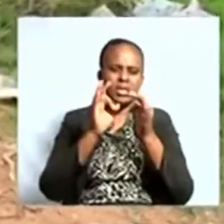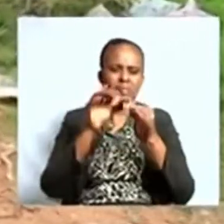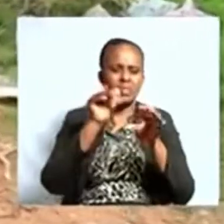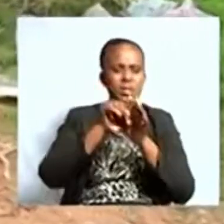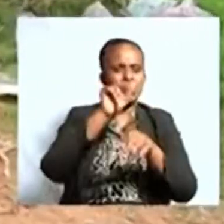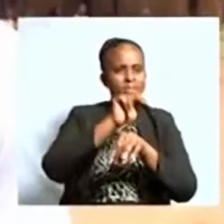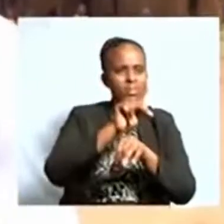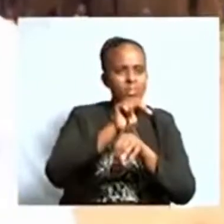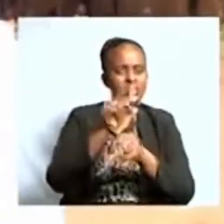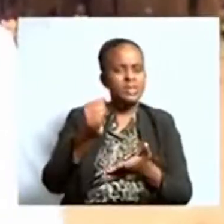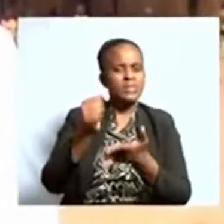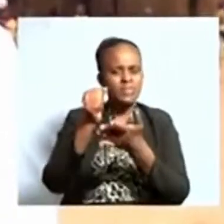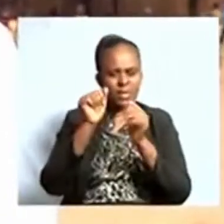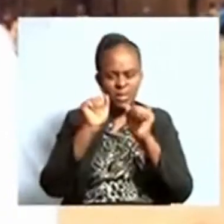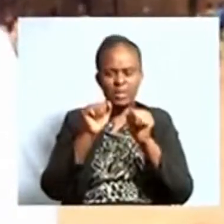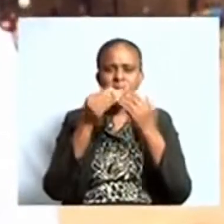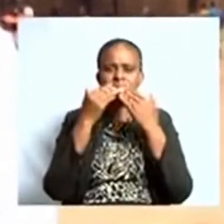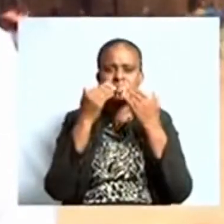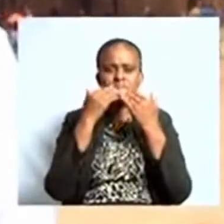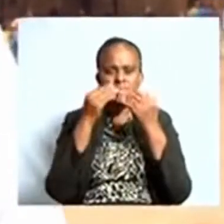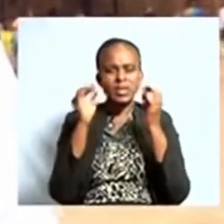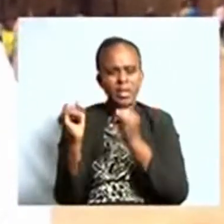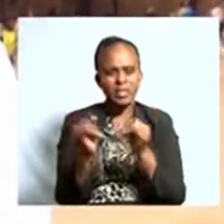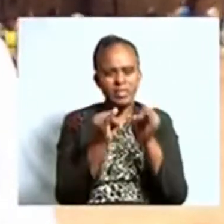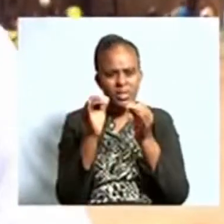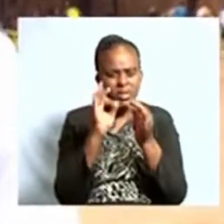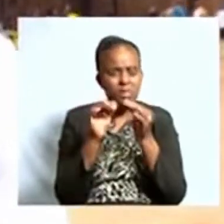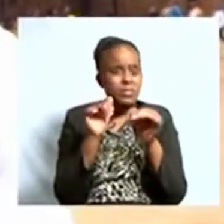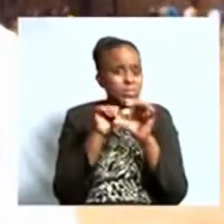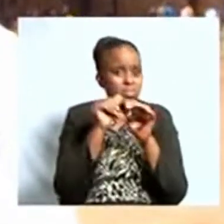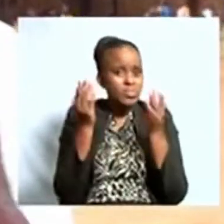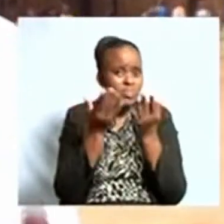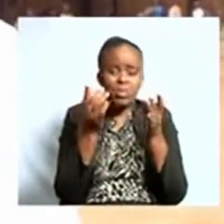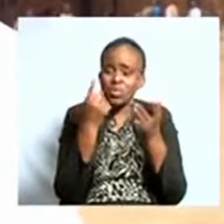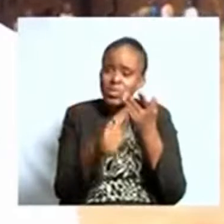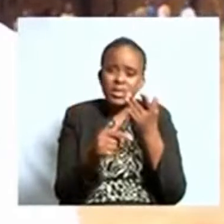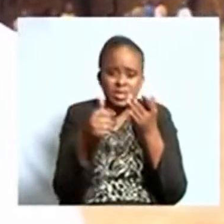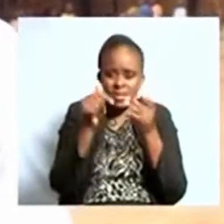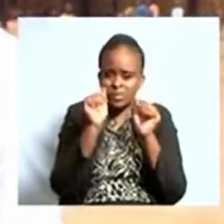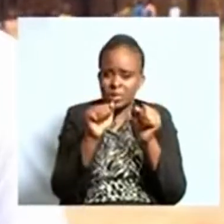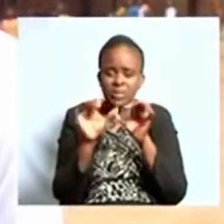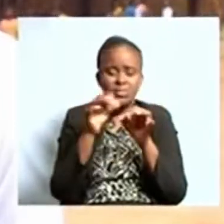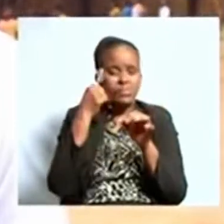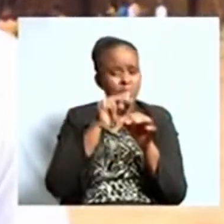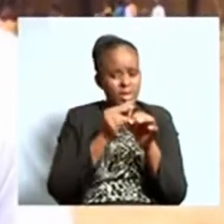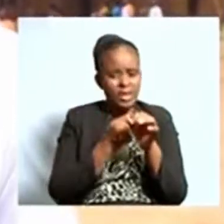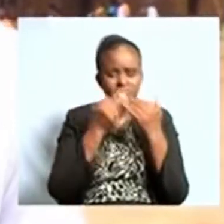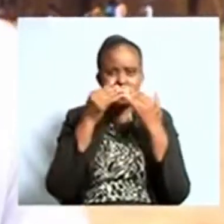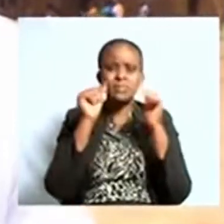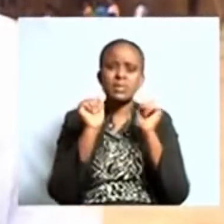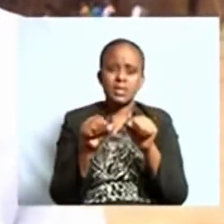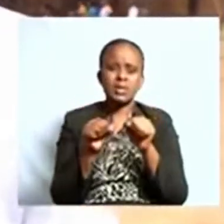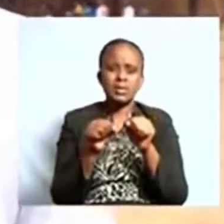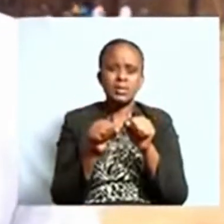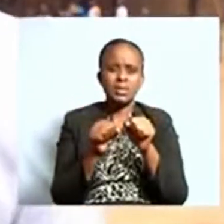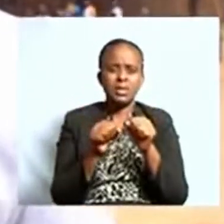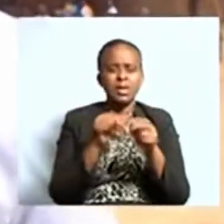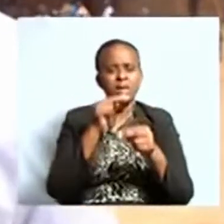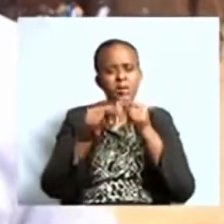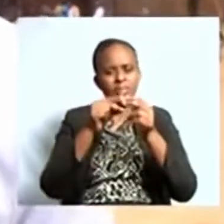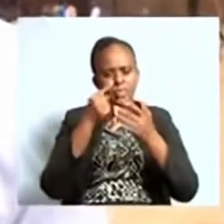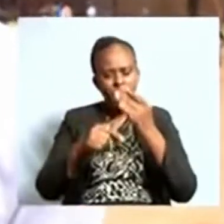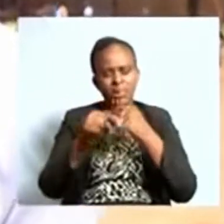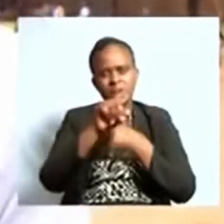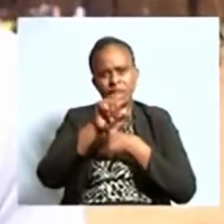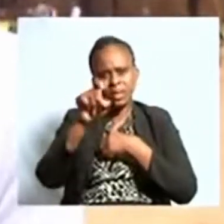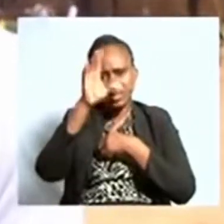in the budget, we would appreciate that they implement. Ngasiri in budget, whatever it is that they can do for us, we appreciate. Yeah, because it means the